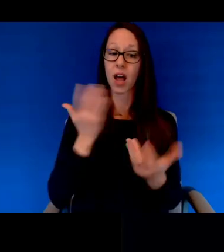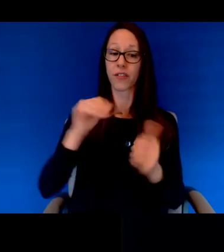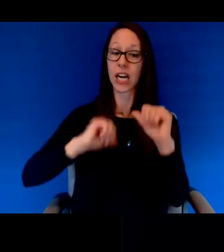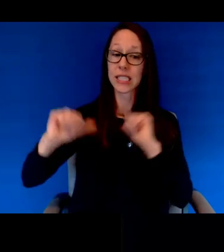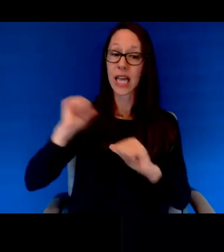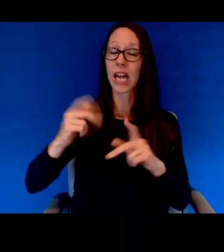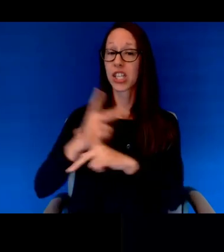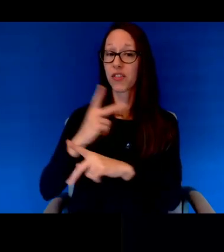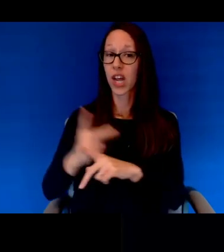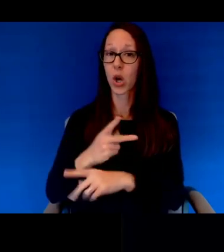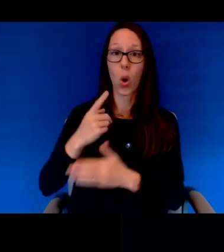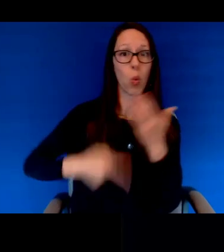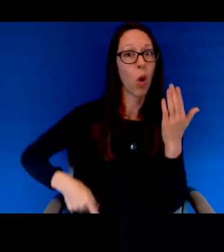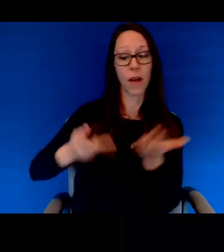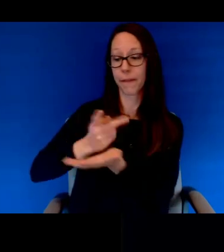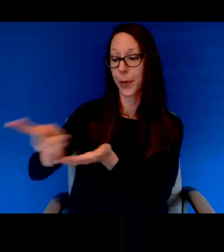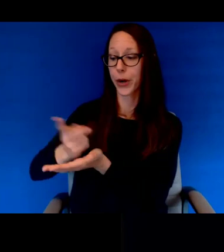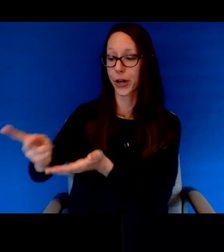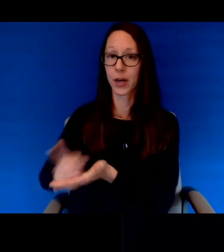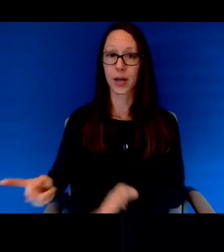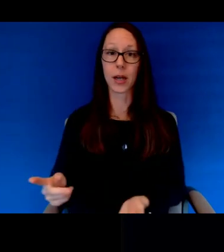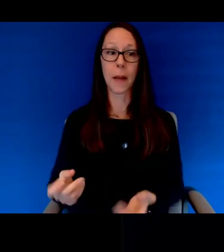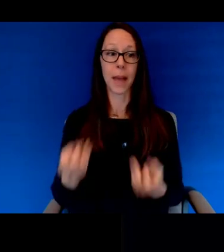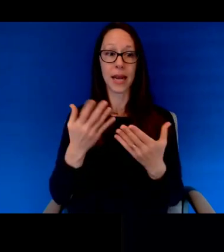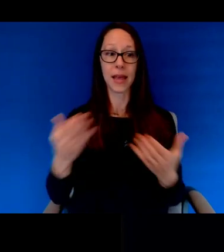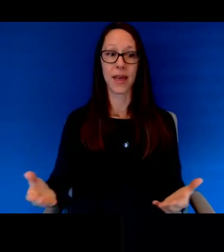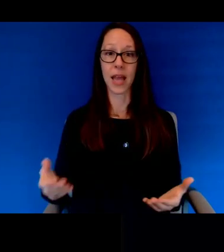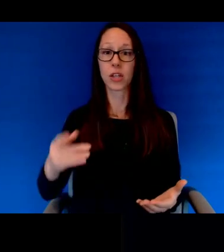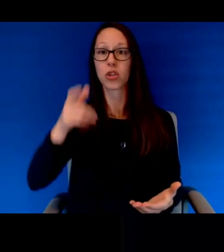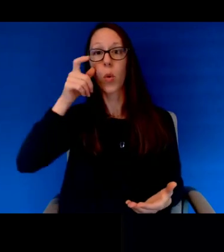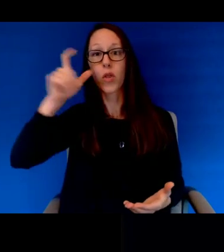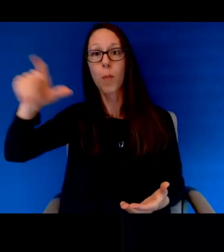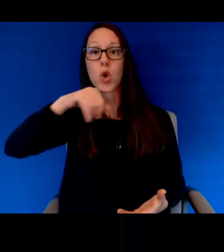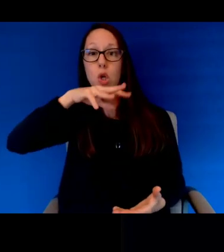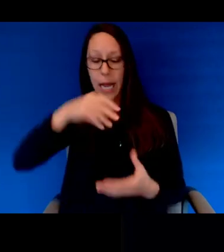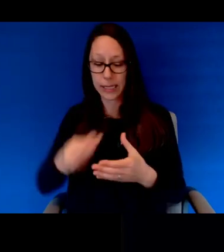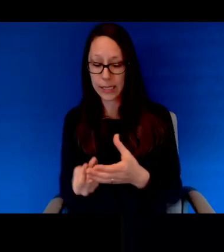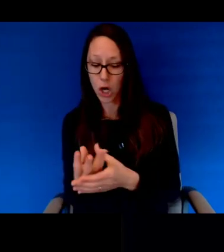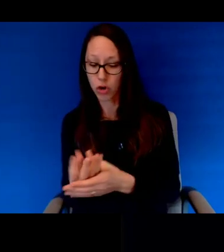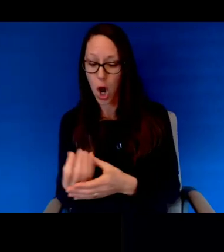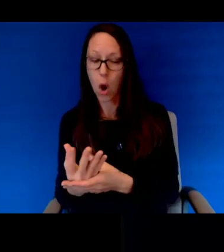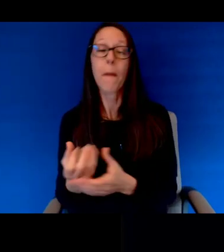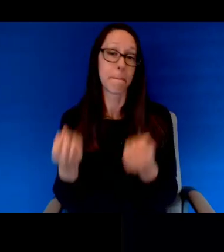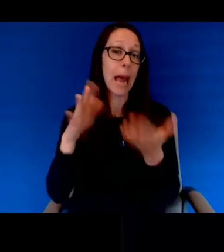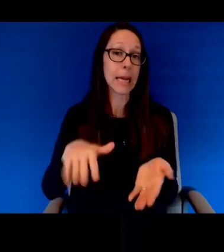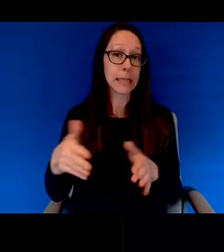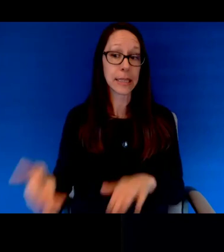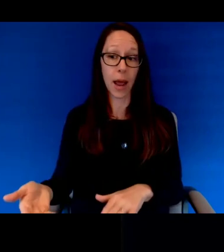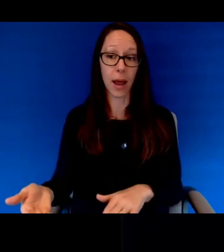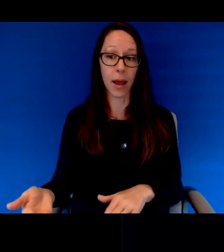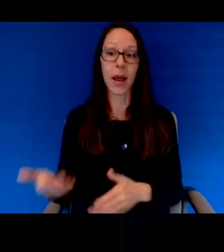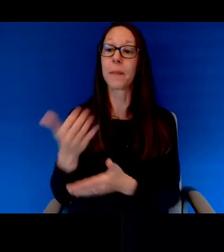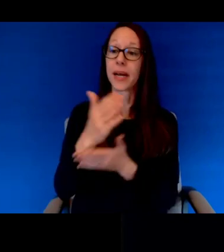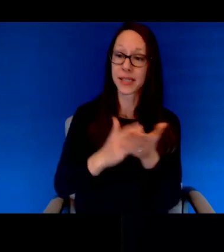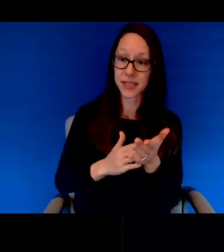grown in moondust have died. But the cool thing is with each generation of plants that we've grown, they have exuded something and